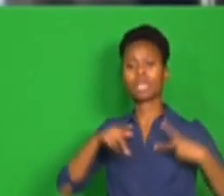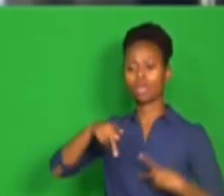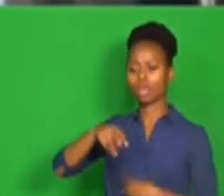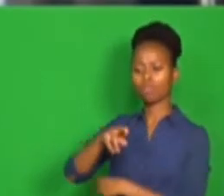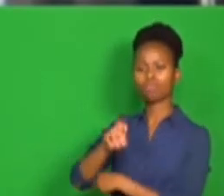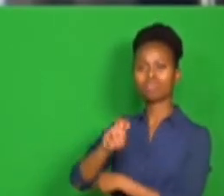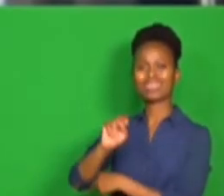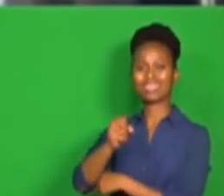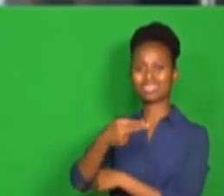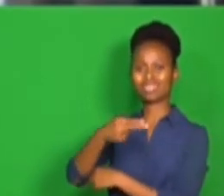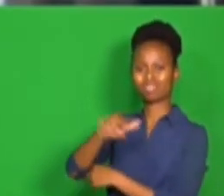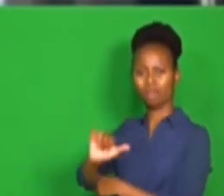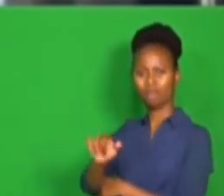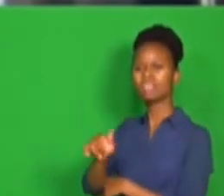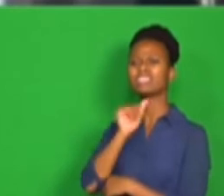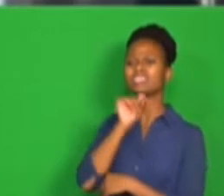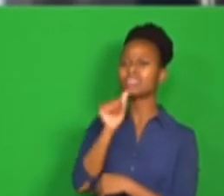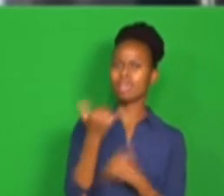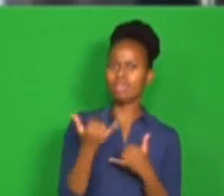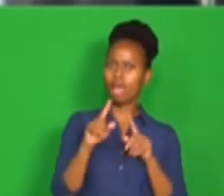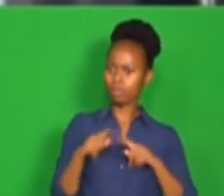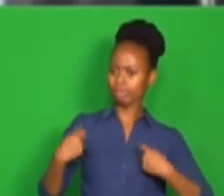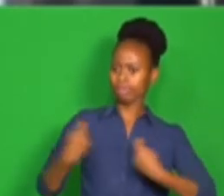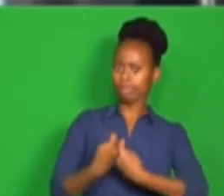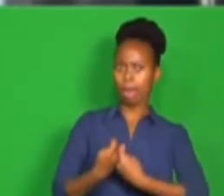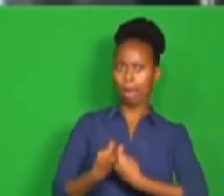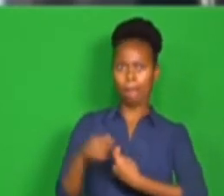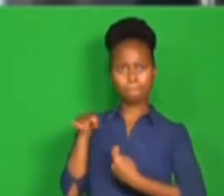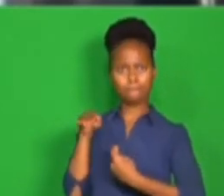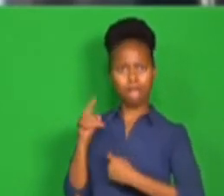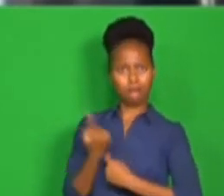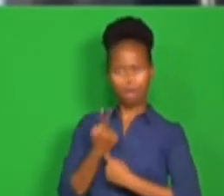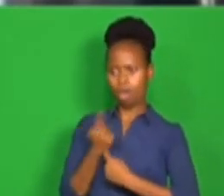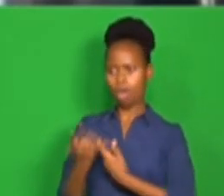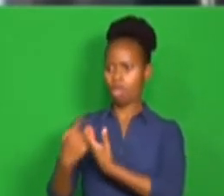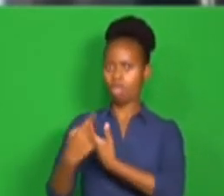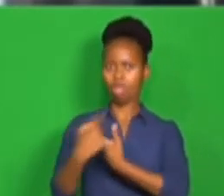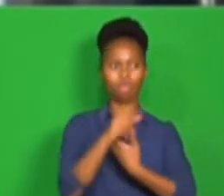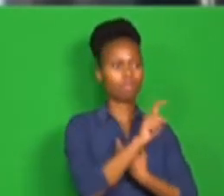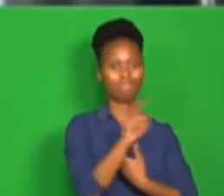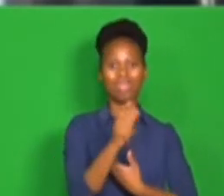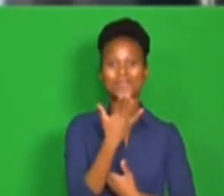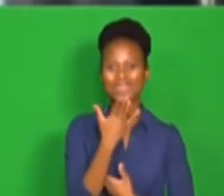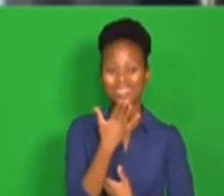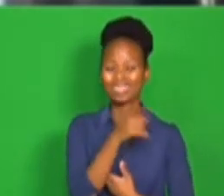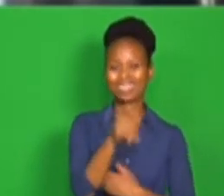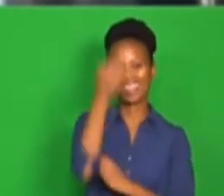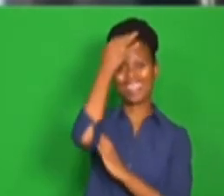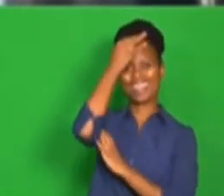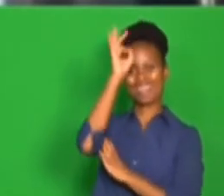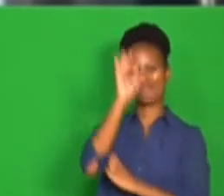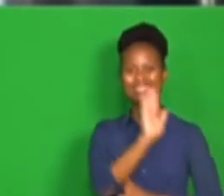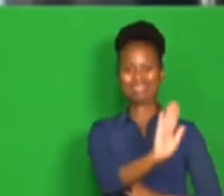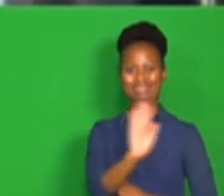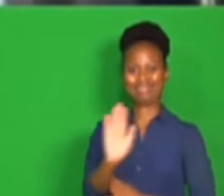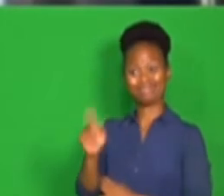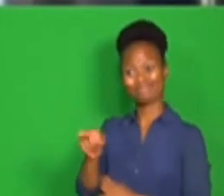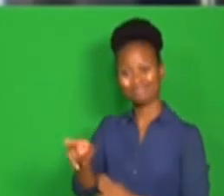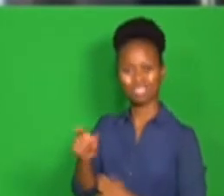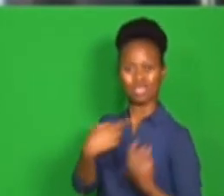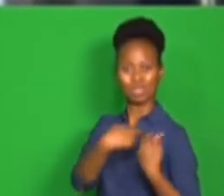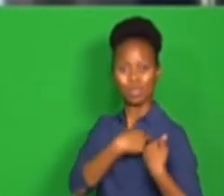who are the other players in the growth. Is all of those government agencies and government that are responsible for